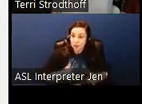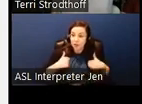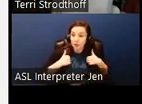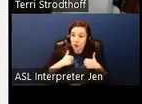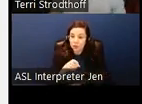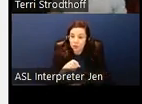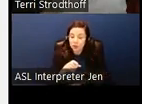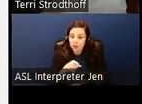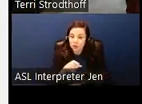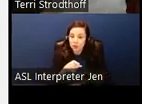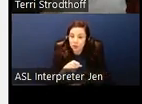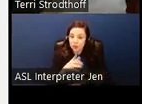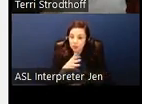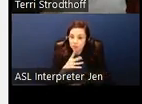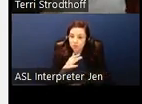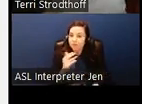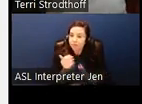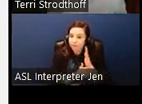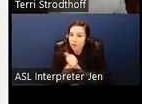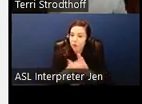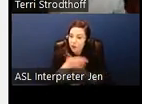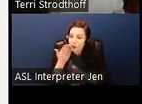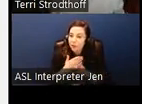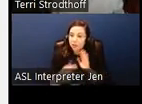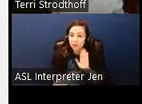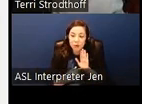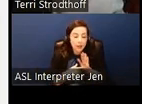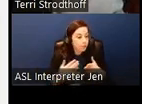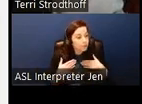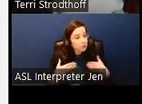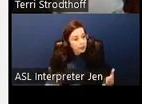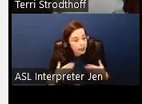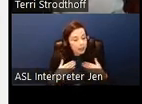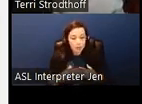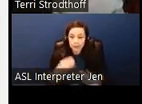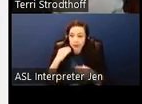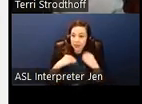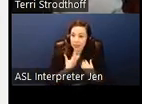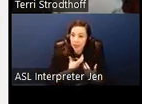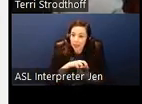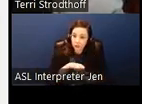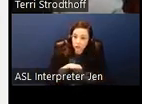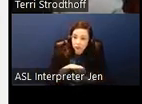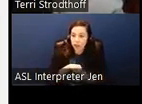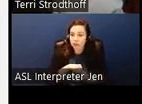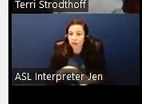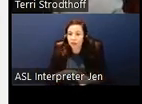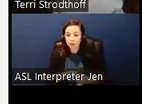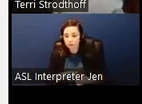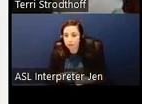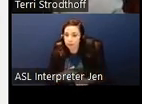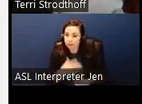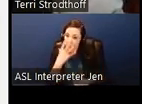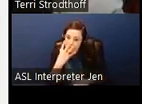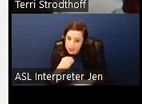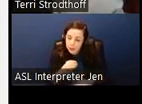our automatic functions, our breathing, our digestion, our heart rate, our sleep. And it's the earliest part of our brain to